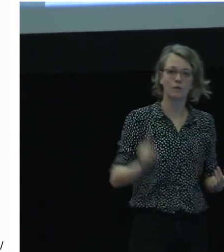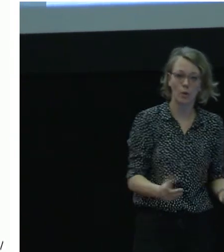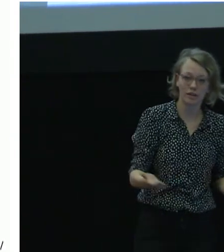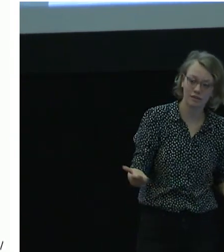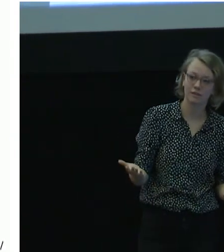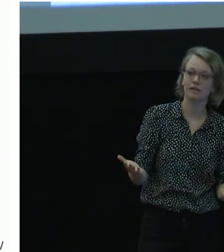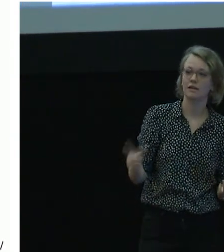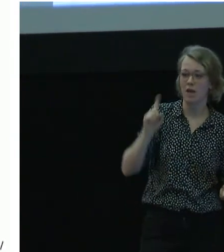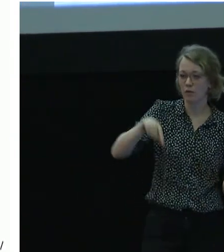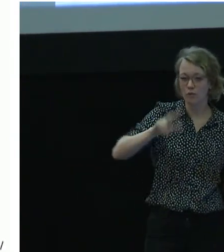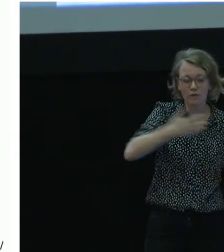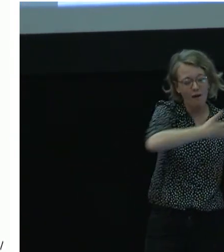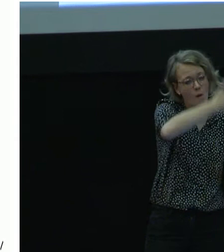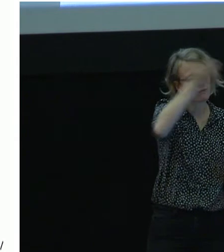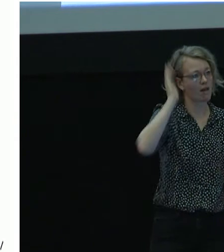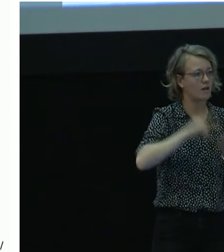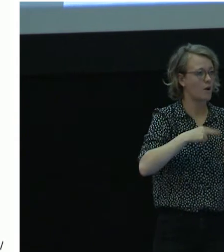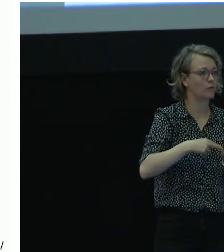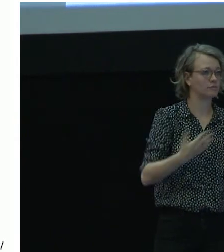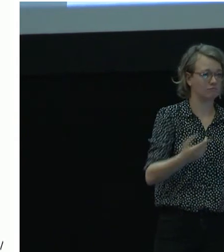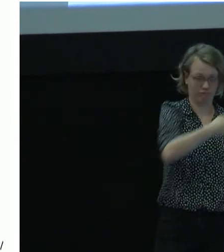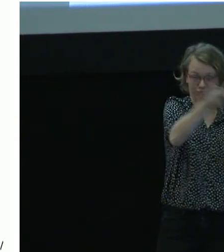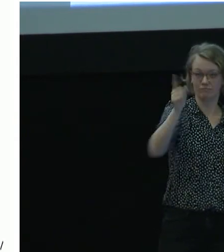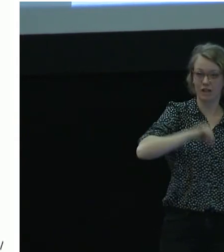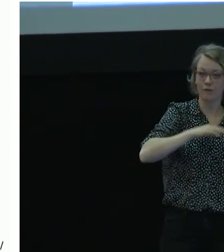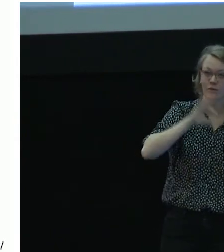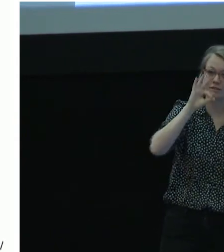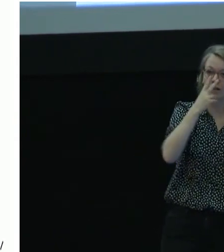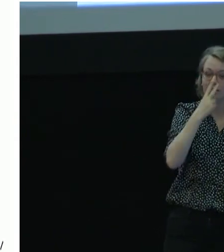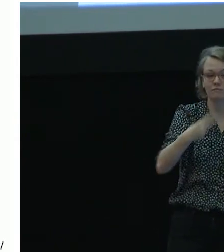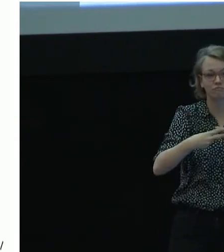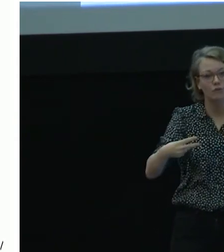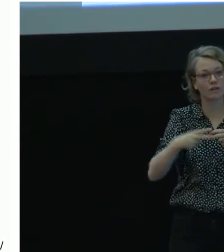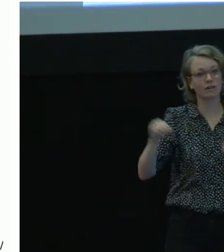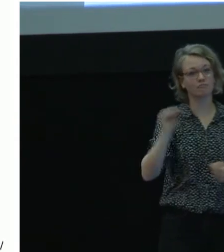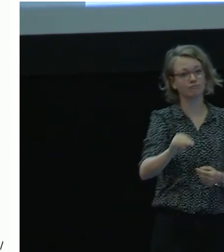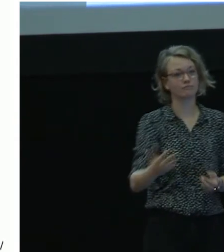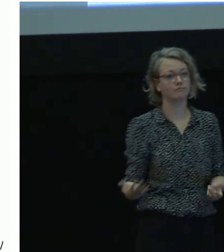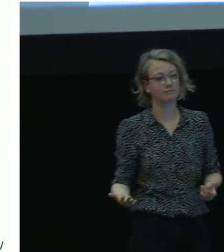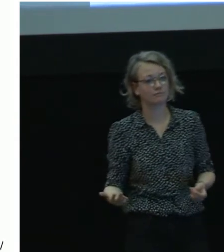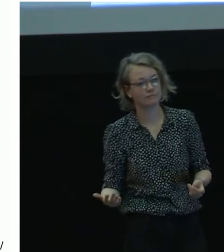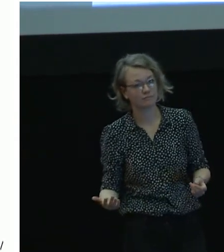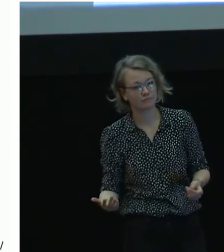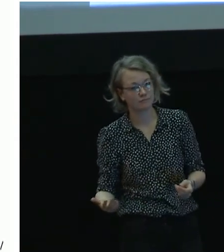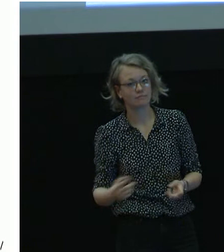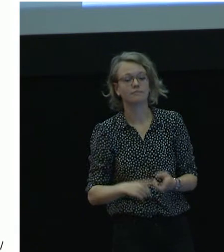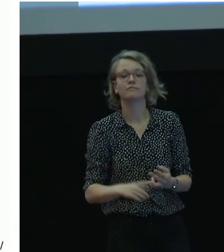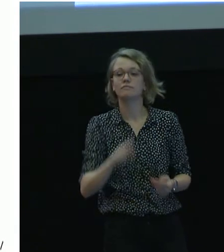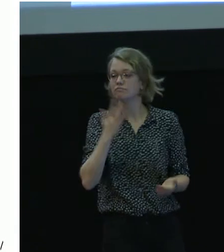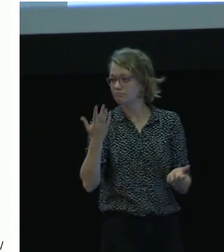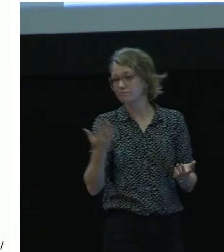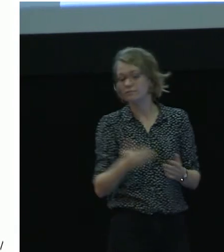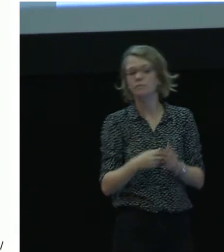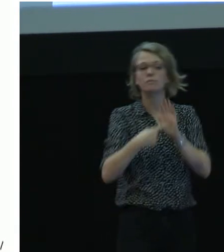have been created with hard of hearing and deaf people in mind, but we use them all the time. You do too.